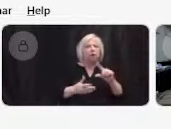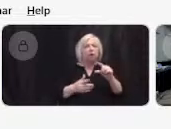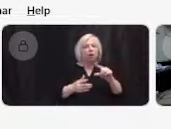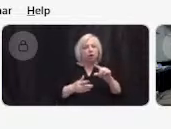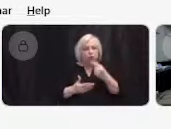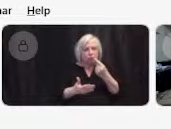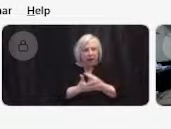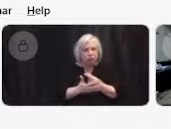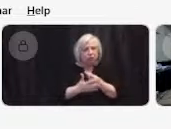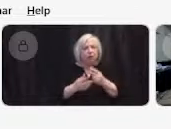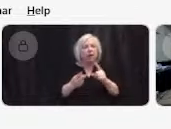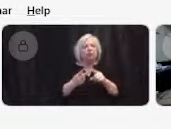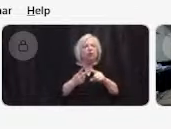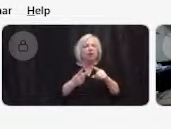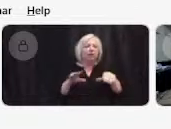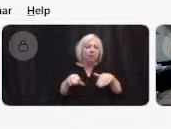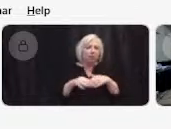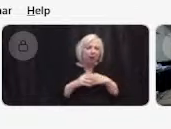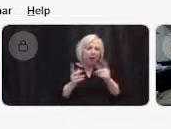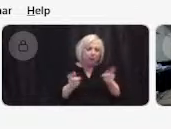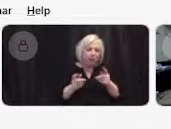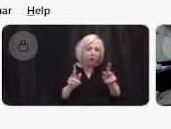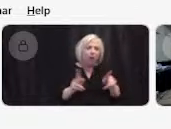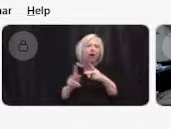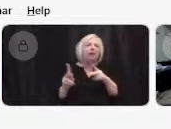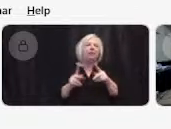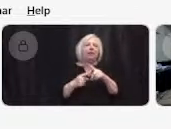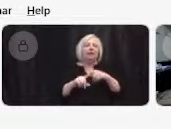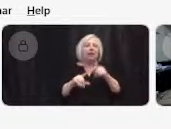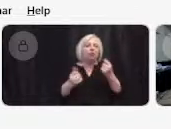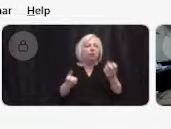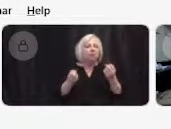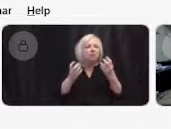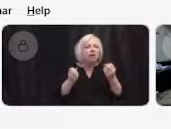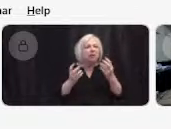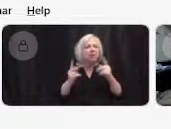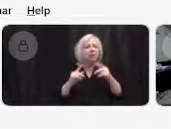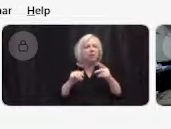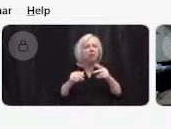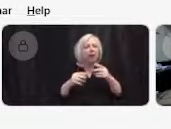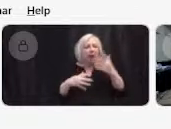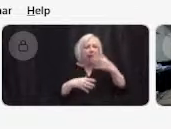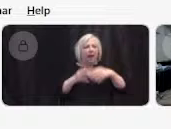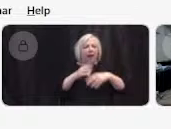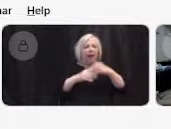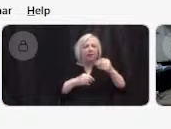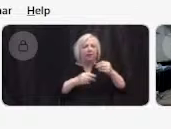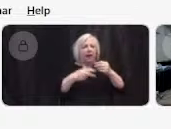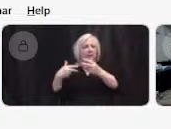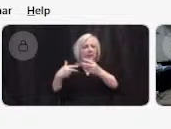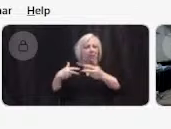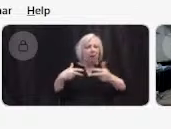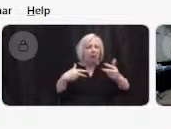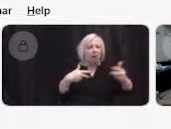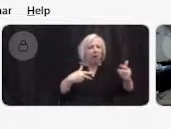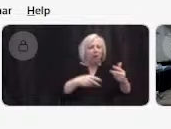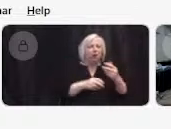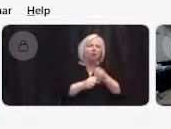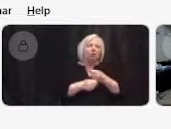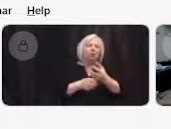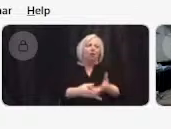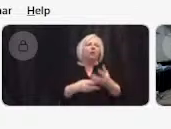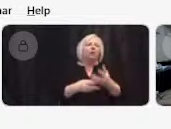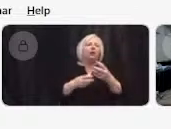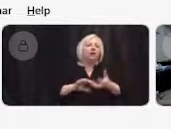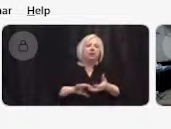were decorations outside the home, multiple cars parked outside, and numerous people entering the home, again causing parking issues and